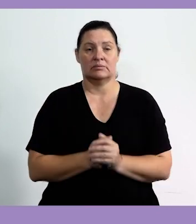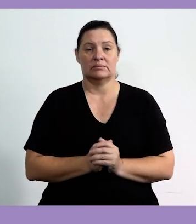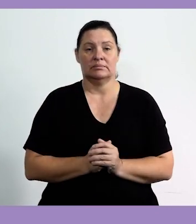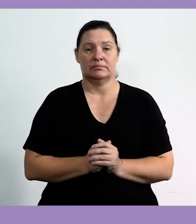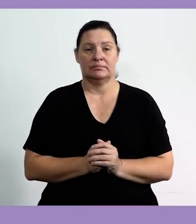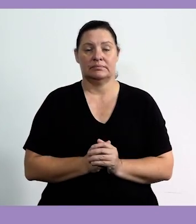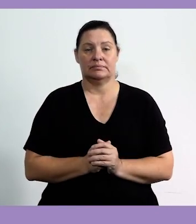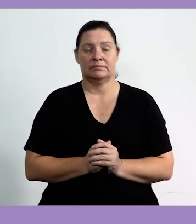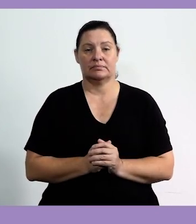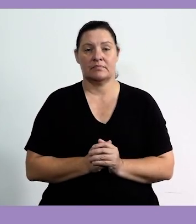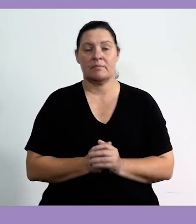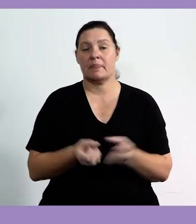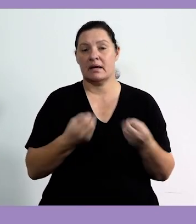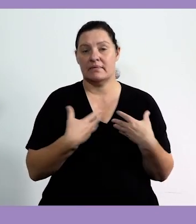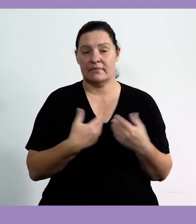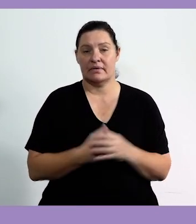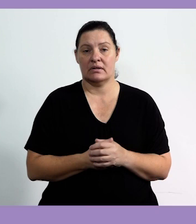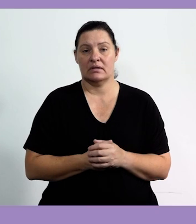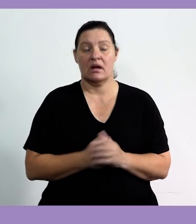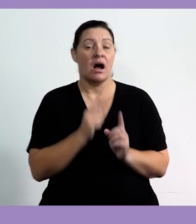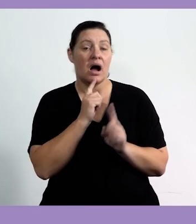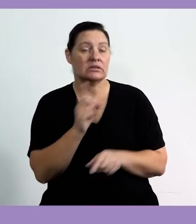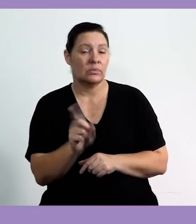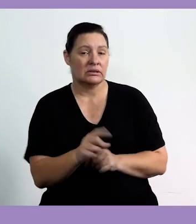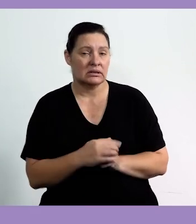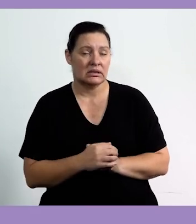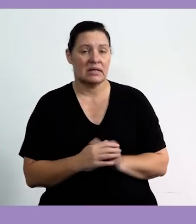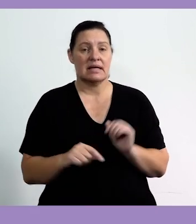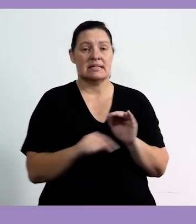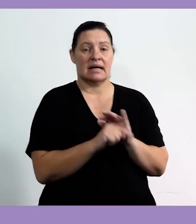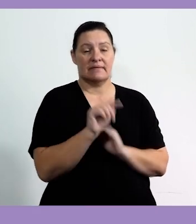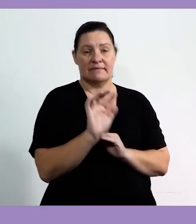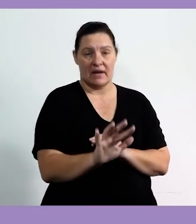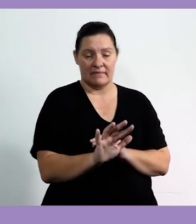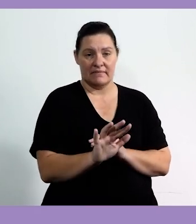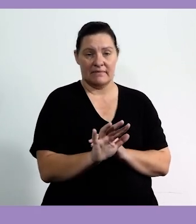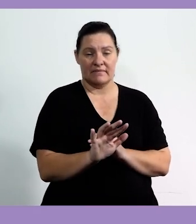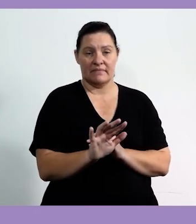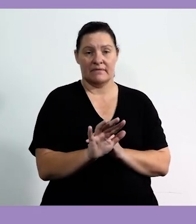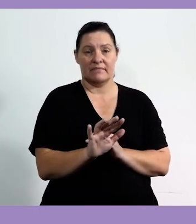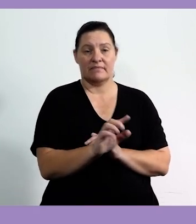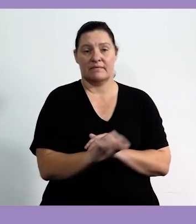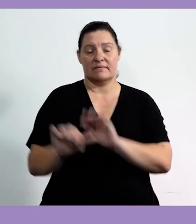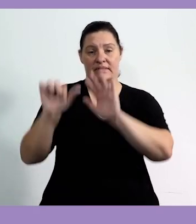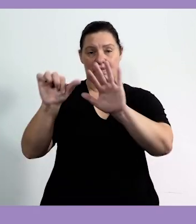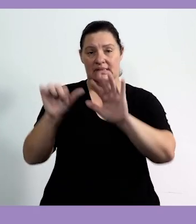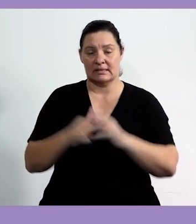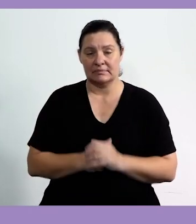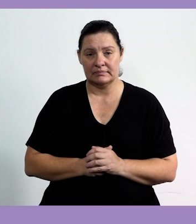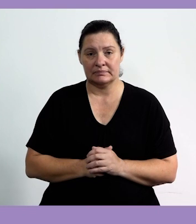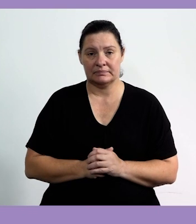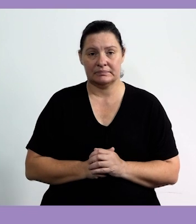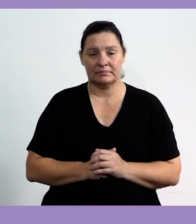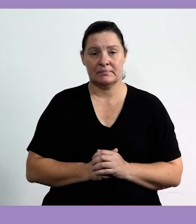exponents, and that is going to give us an answer of negative 5 to the exponent